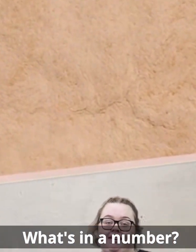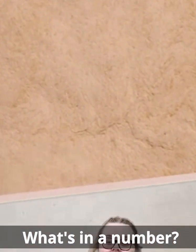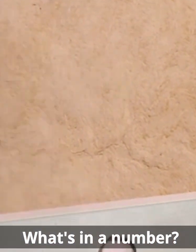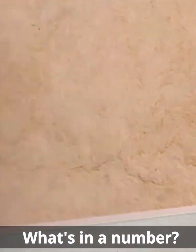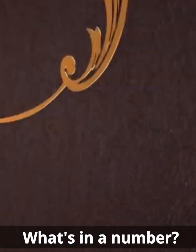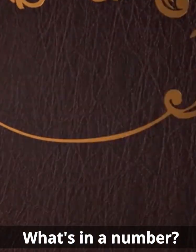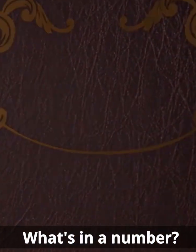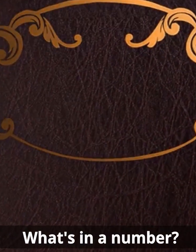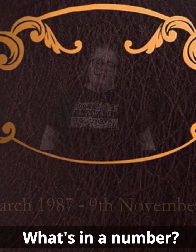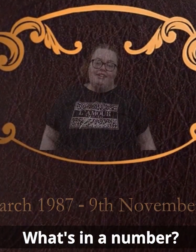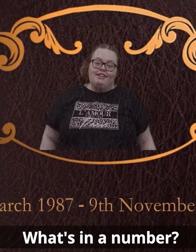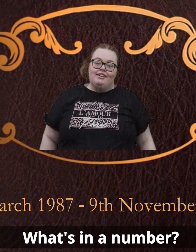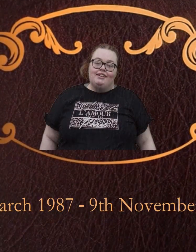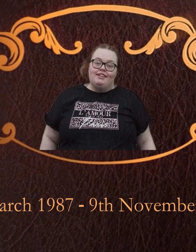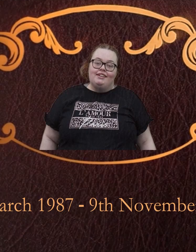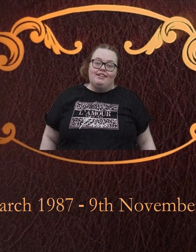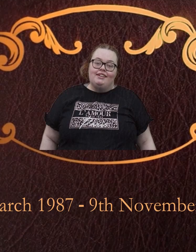number?